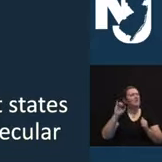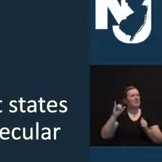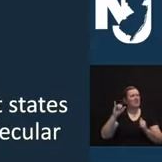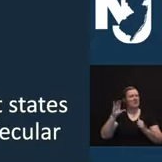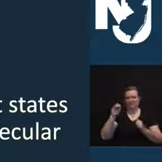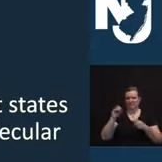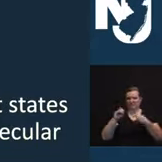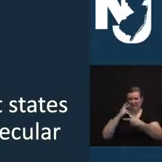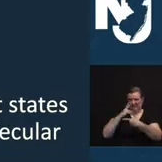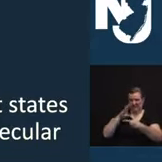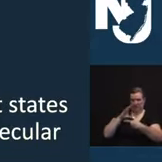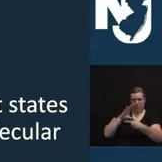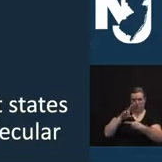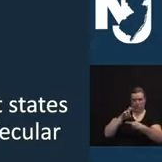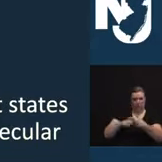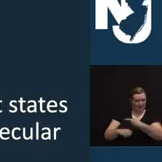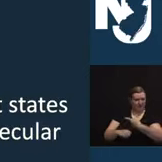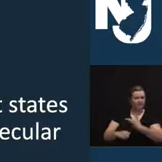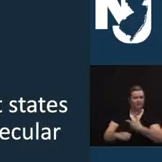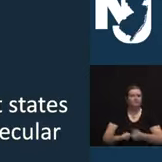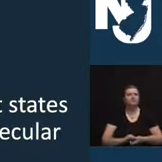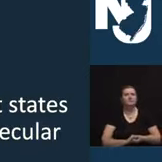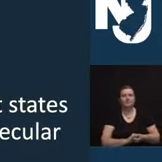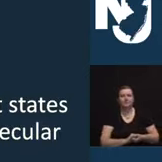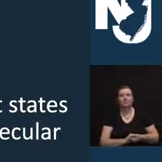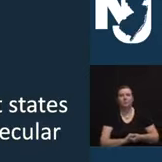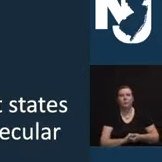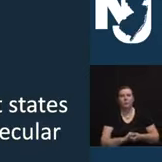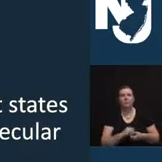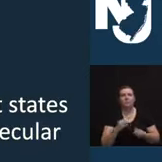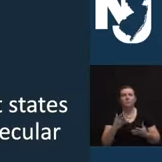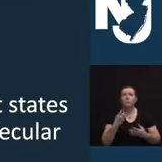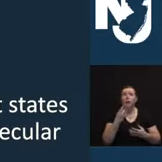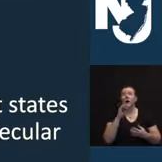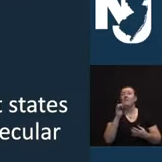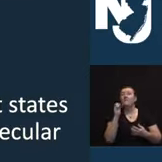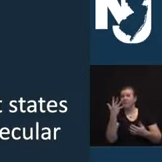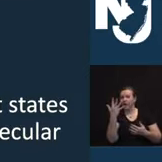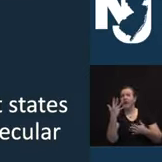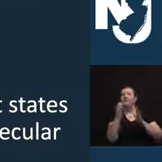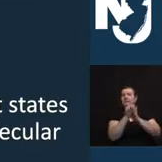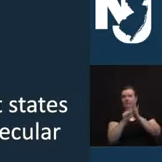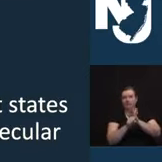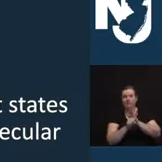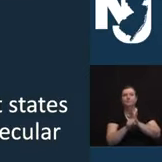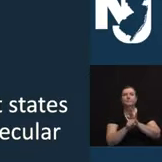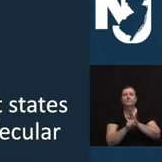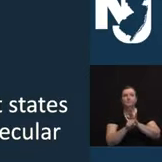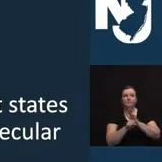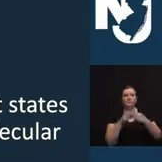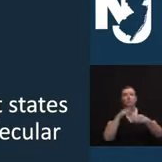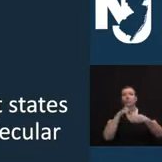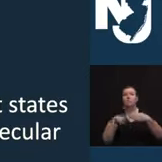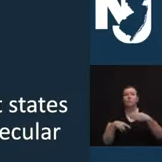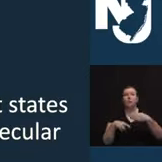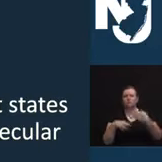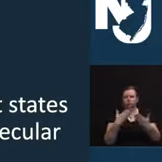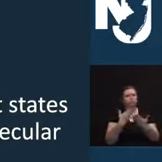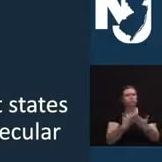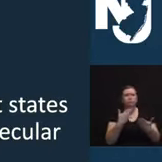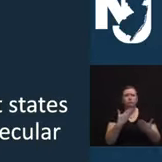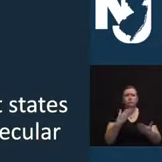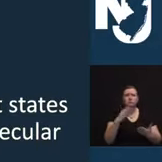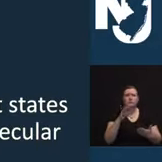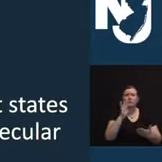Q tests. This test has shown to produce results with 99% accuracy in approximately